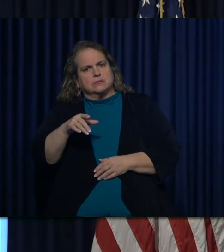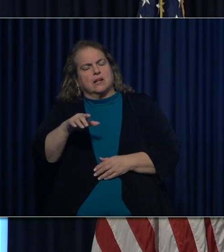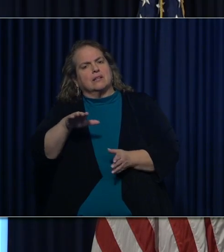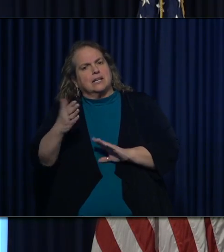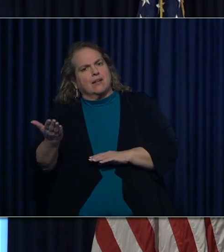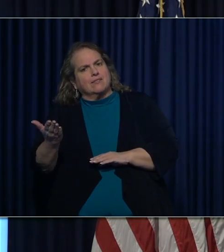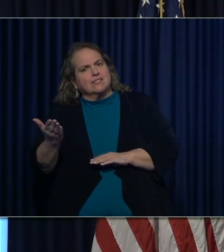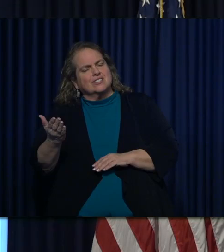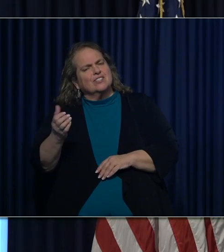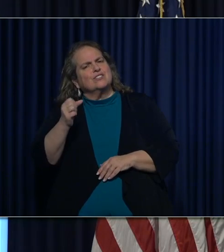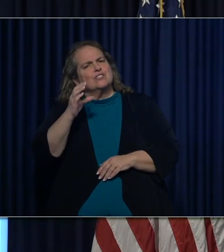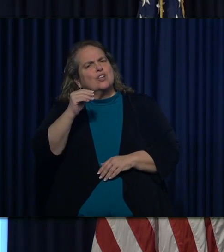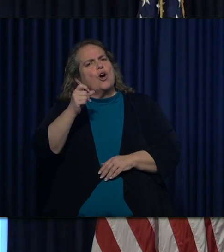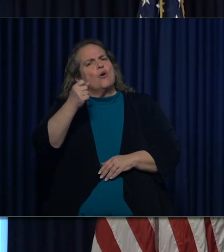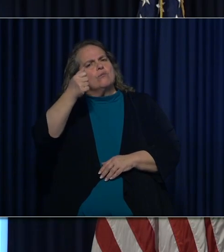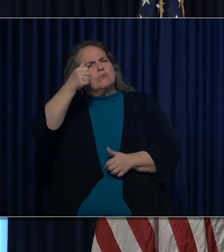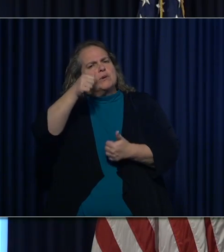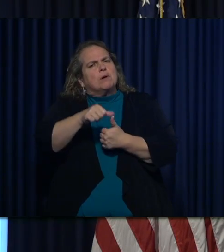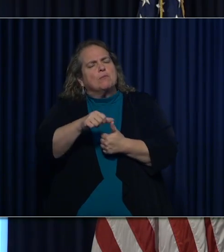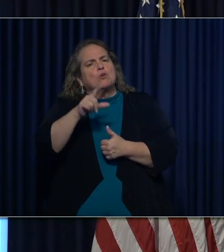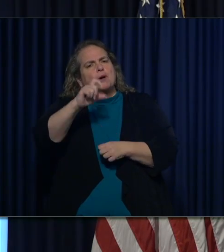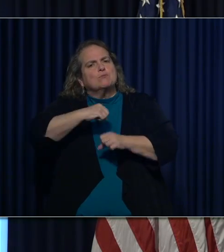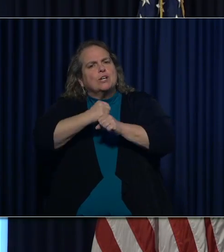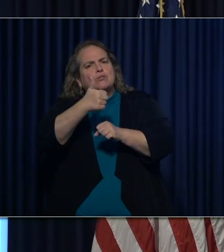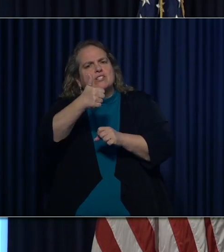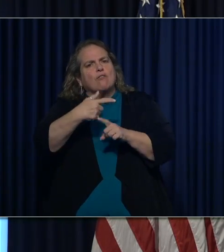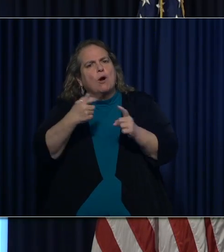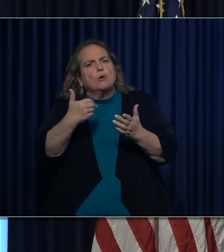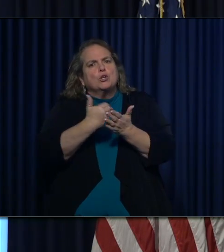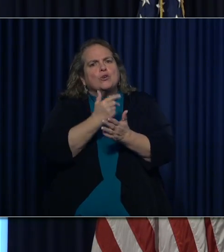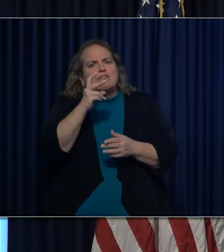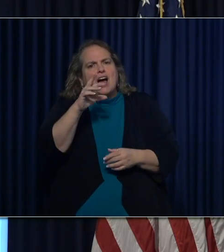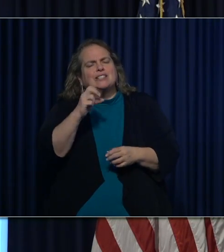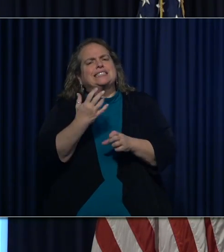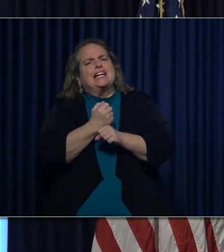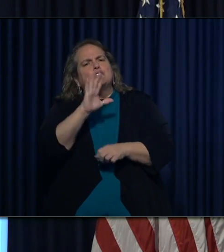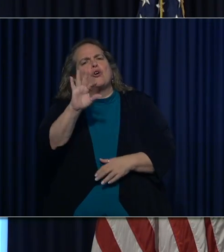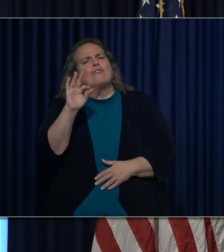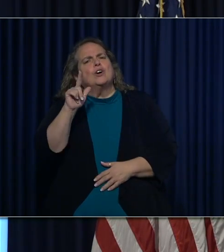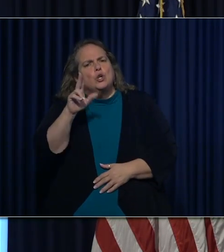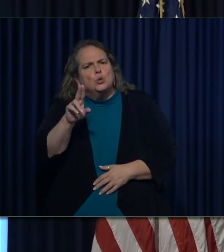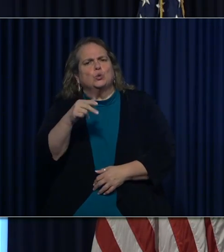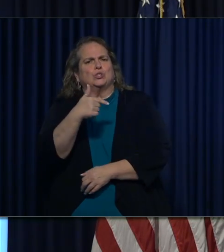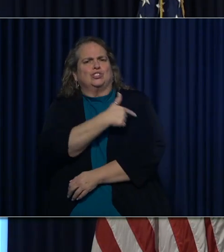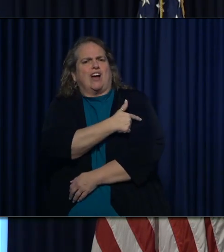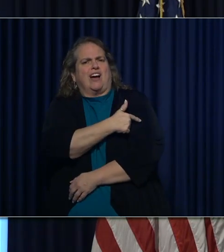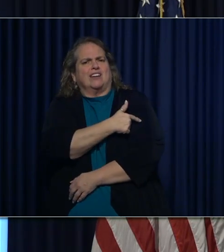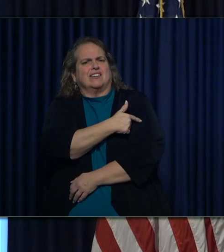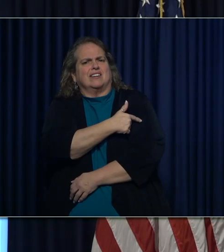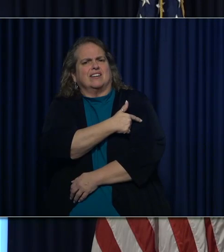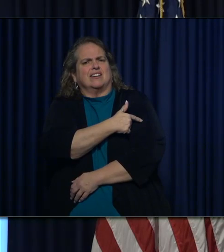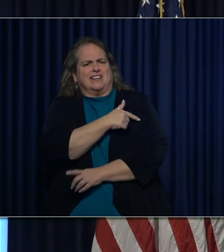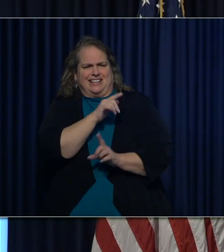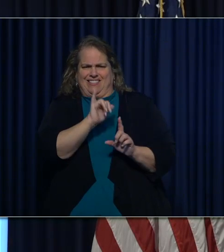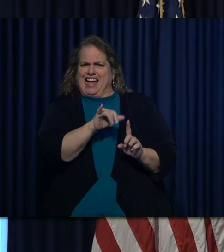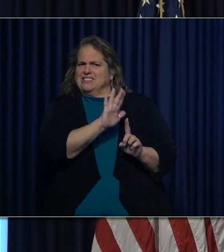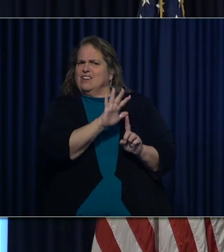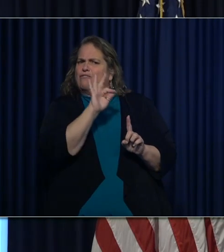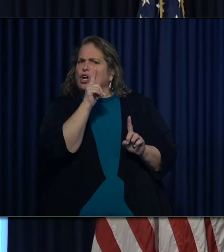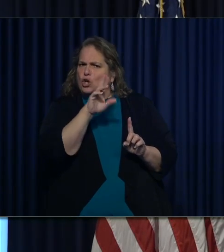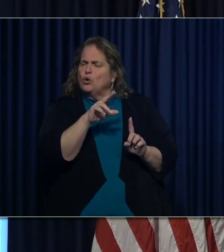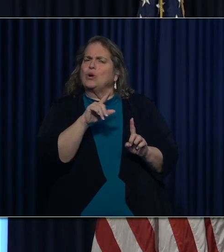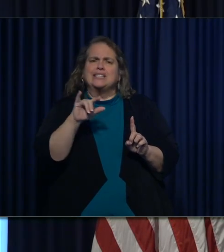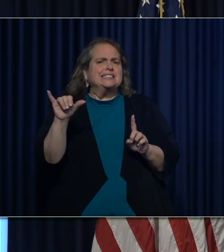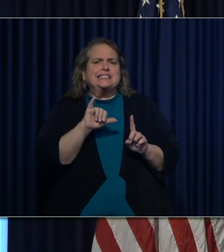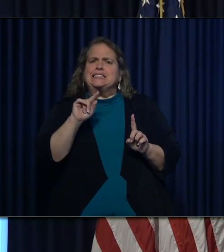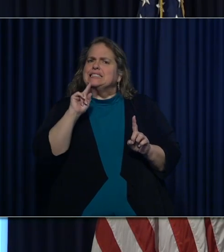that you need to do to protect yourself from this new virus, get your flu shot and make sure that you treat the flu as